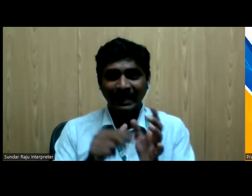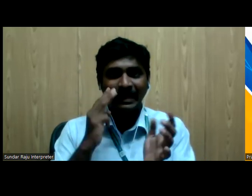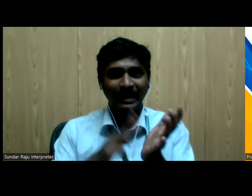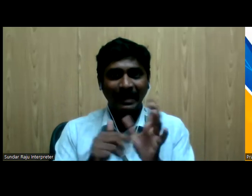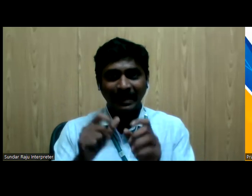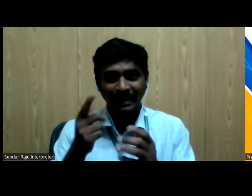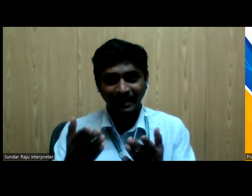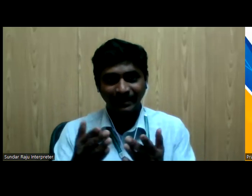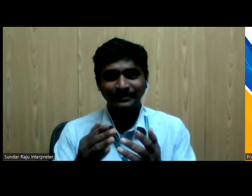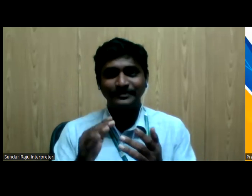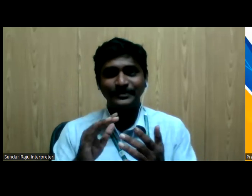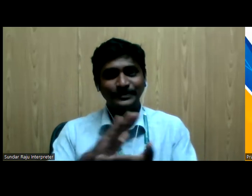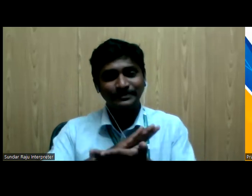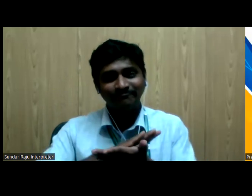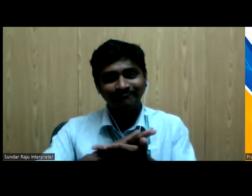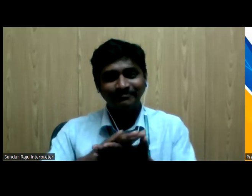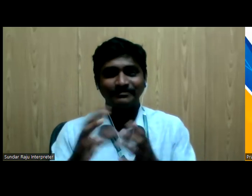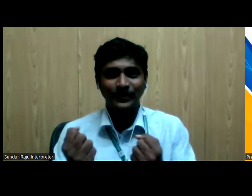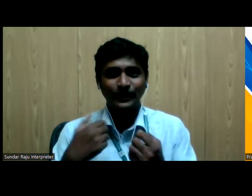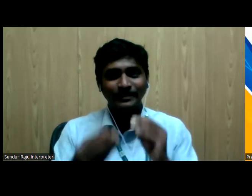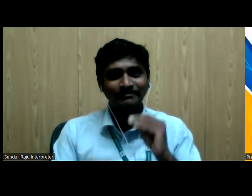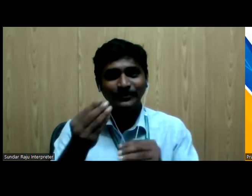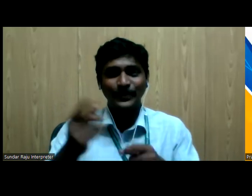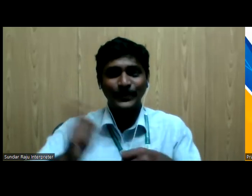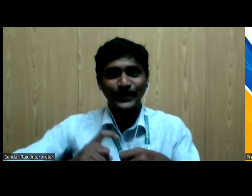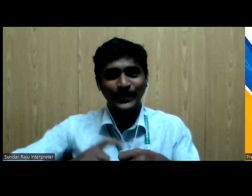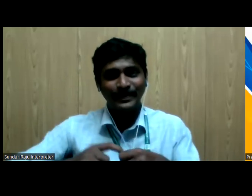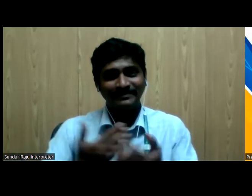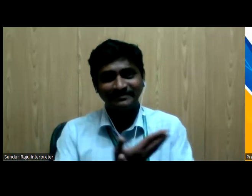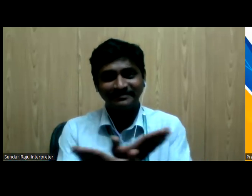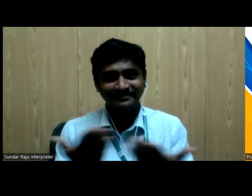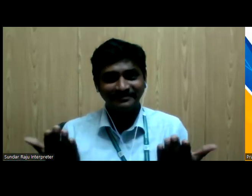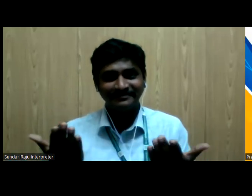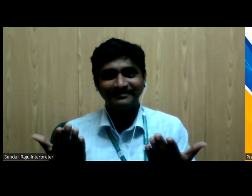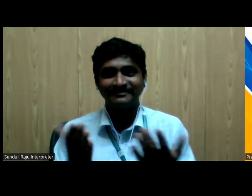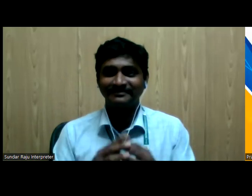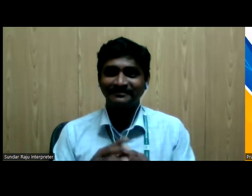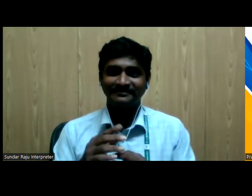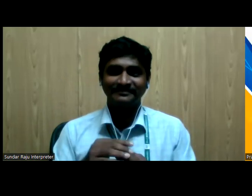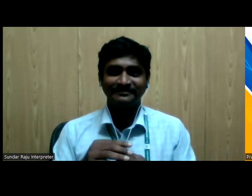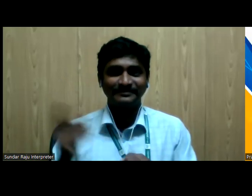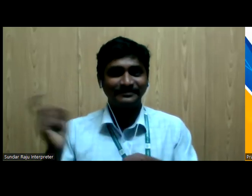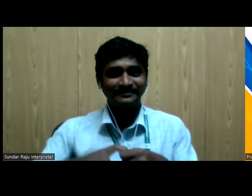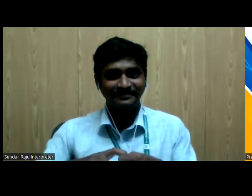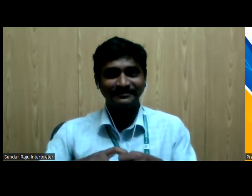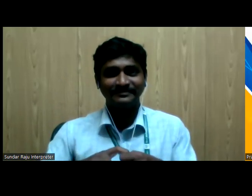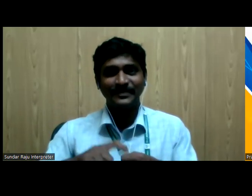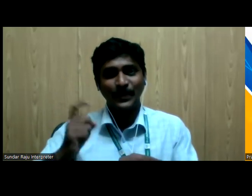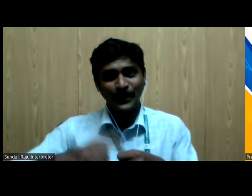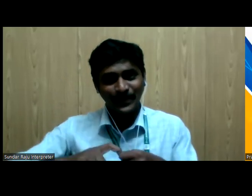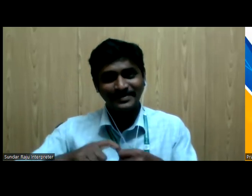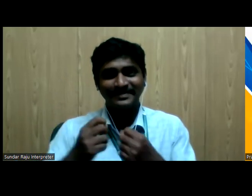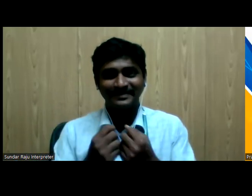driving of this event. I would also like to thank all the attendees for this active participation, insightful questions,